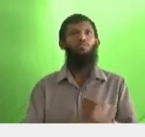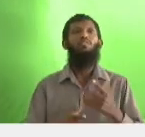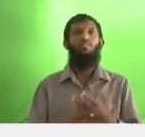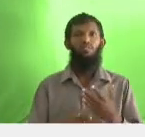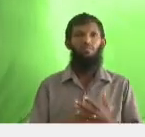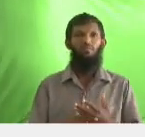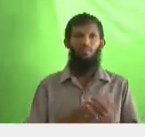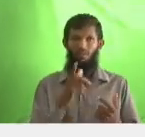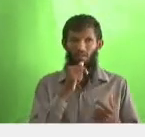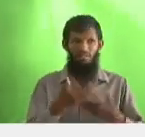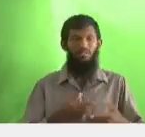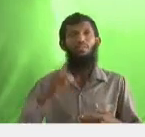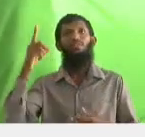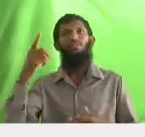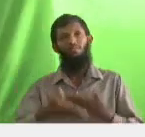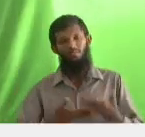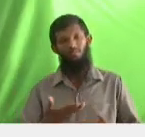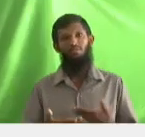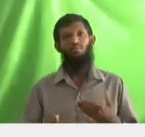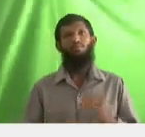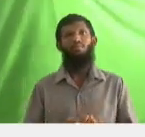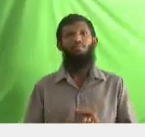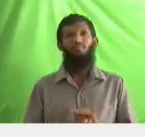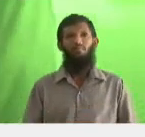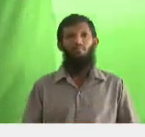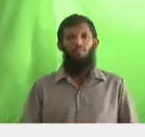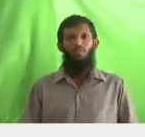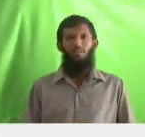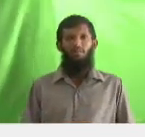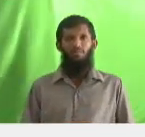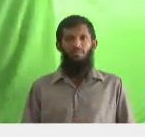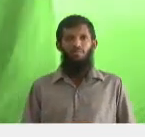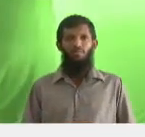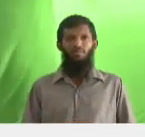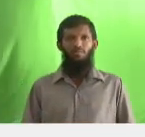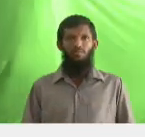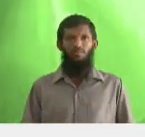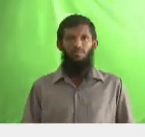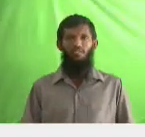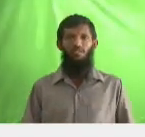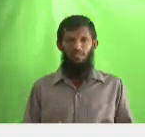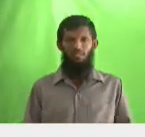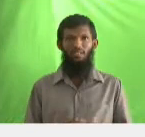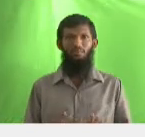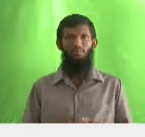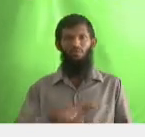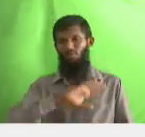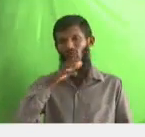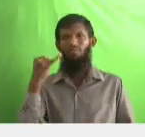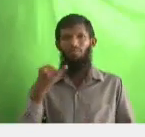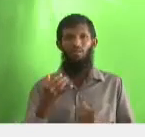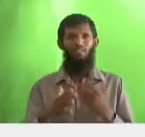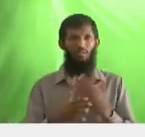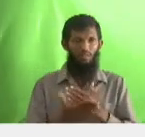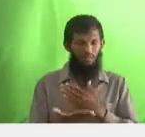Him to be in the most beautiful and acceptable way. He has also made clear that which is unacceptable when